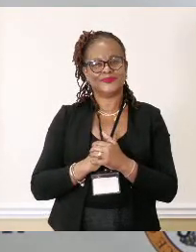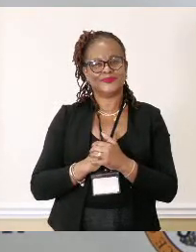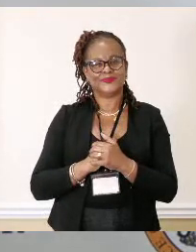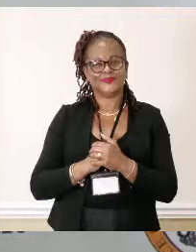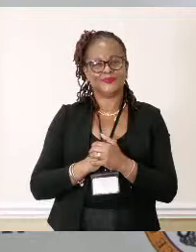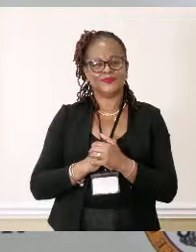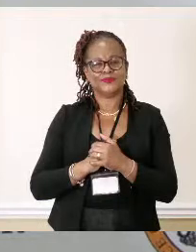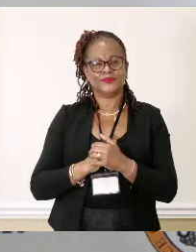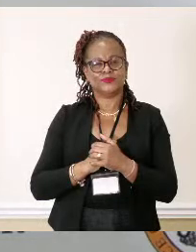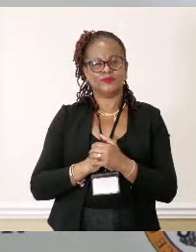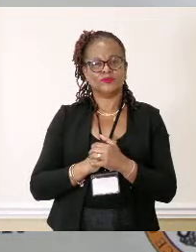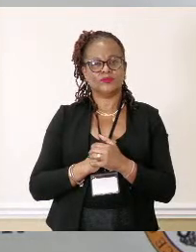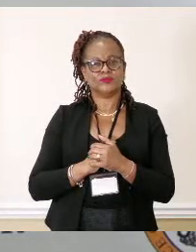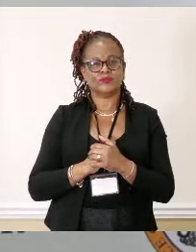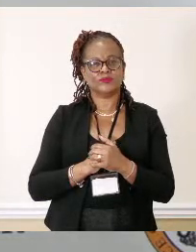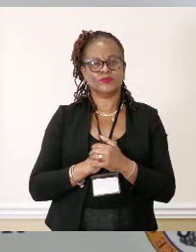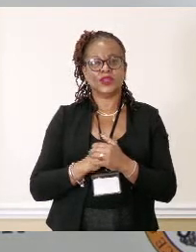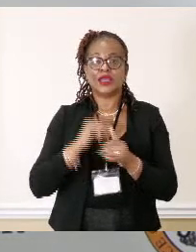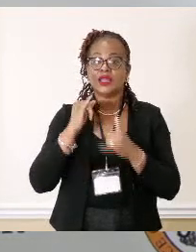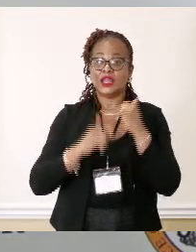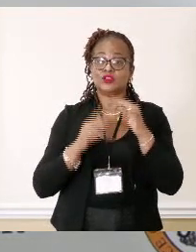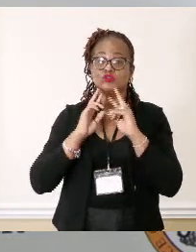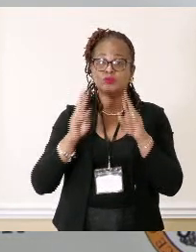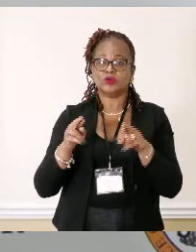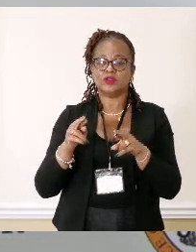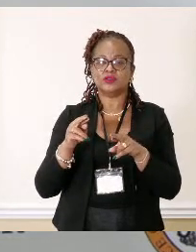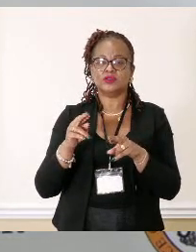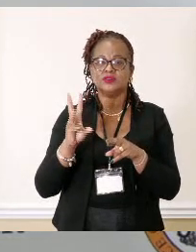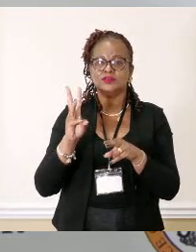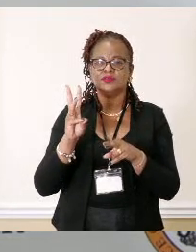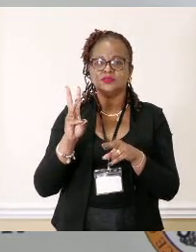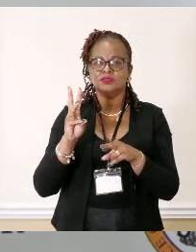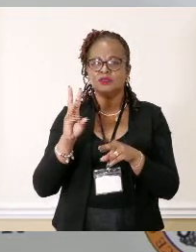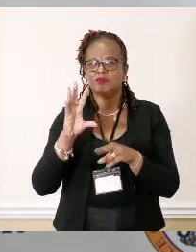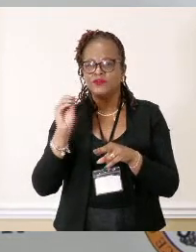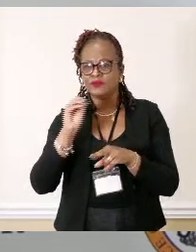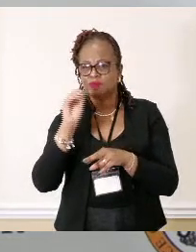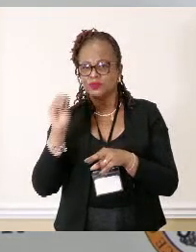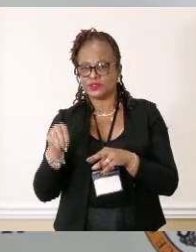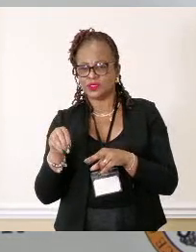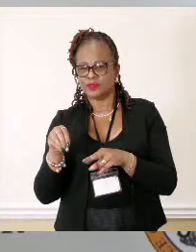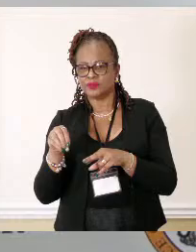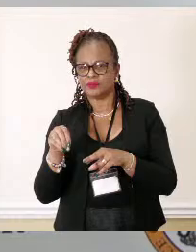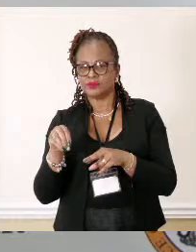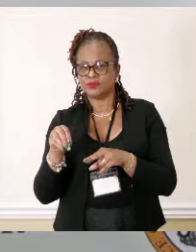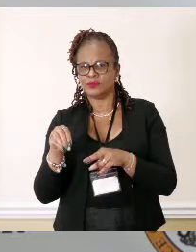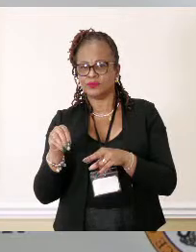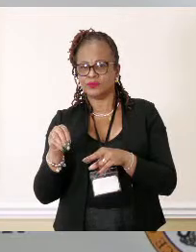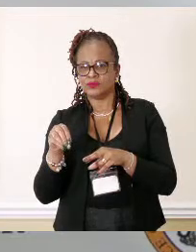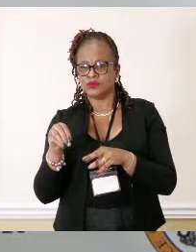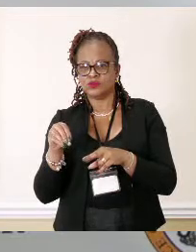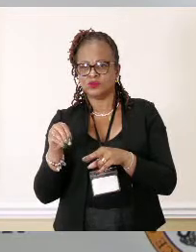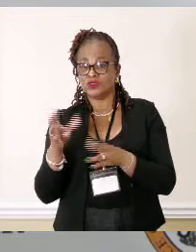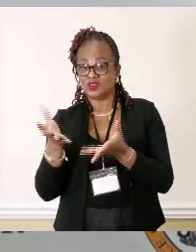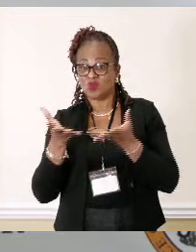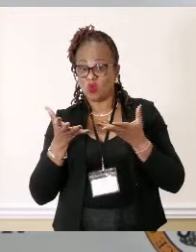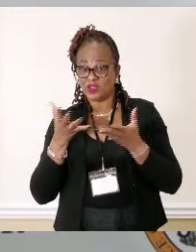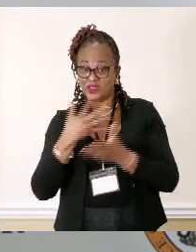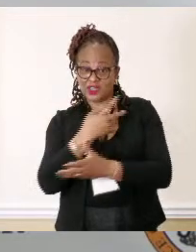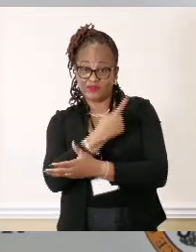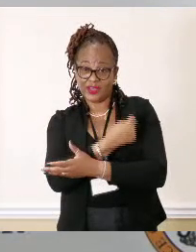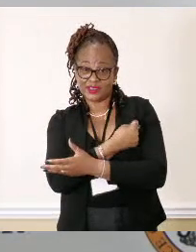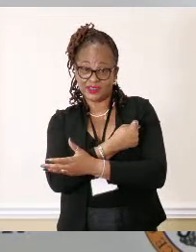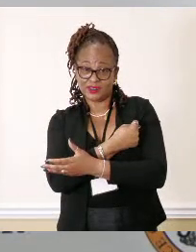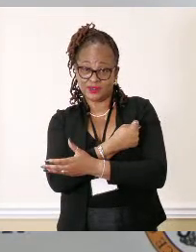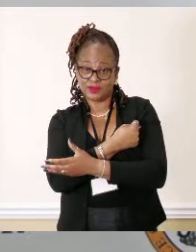so much. At last report, I believe it was about 60% of healthcare professionals who were hesitant to take the vaccine.